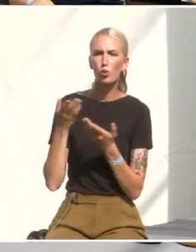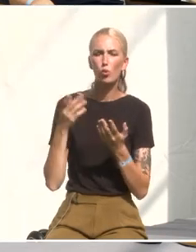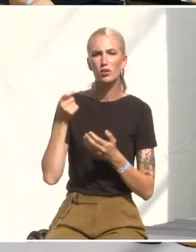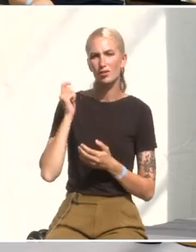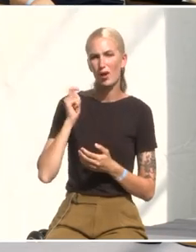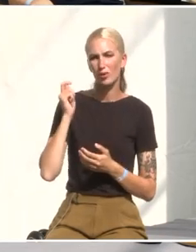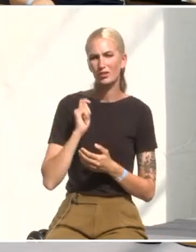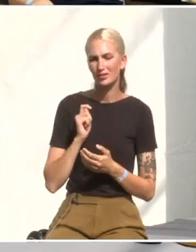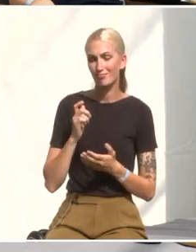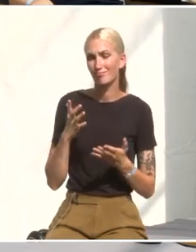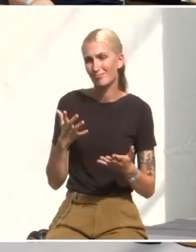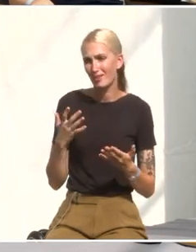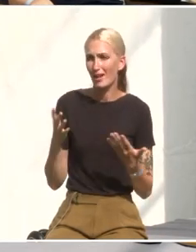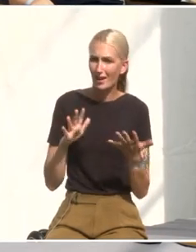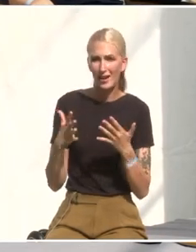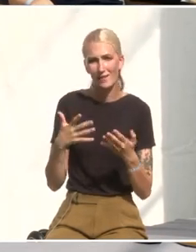are almost there.